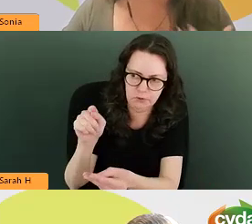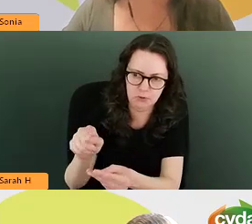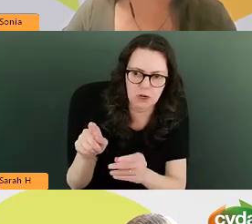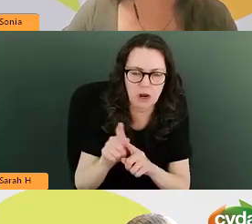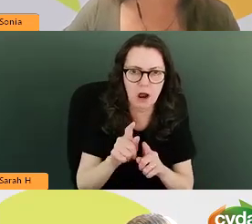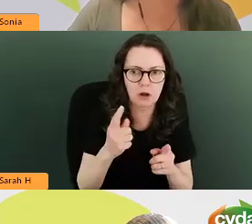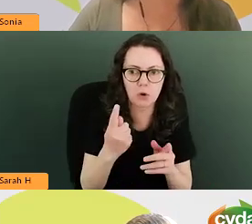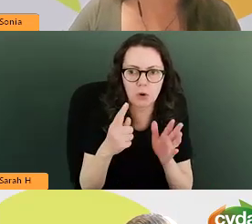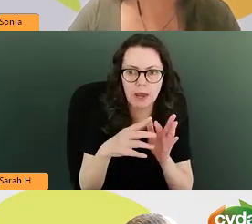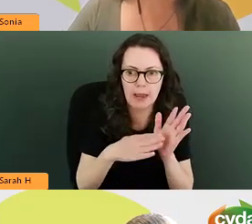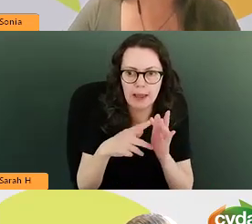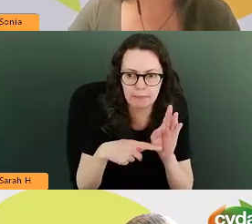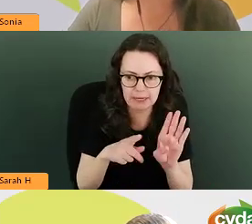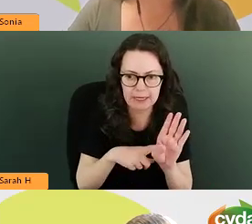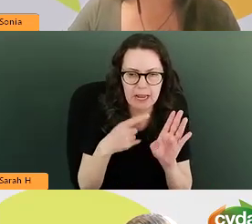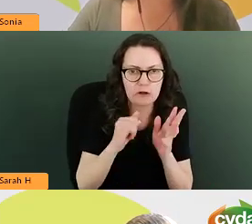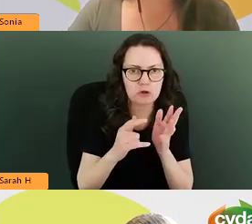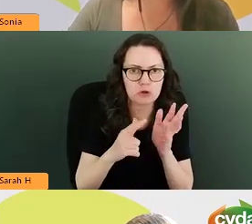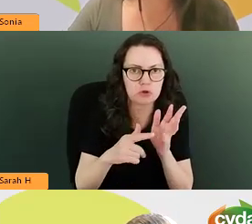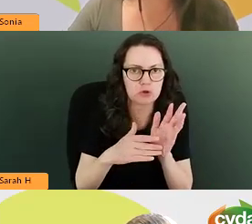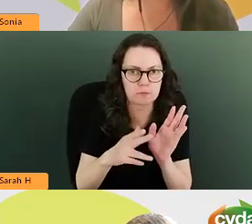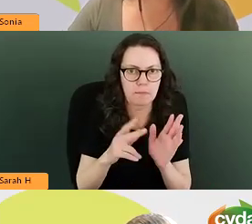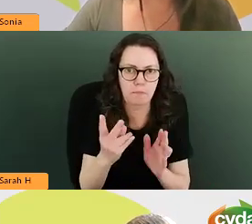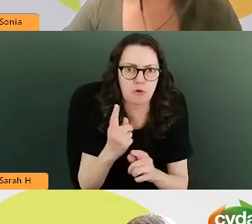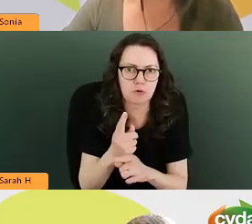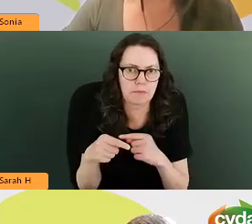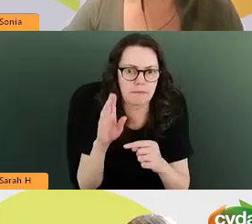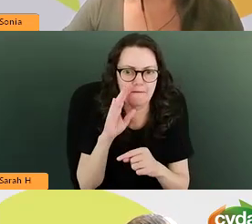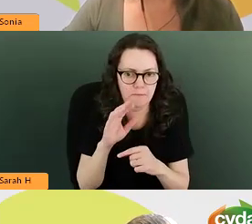Emily and Summan were both referring to before as well.